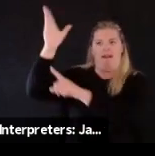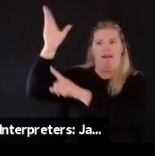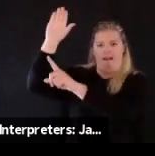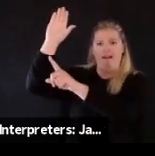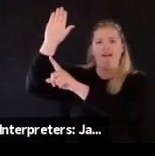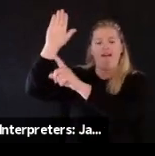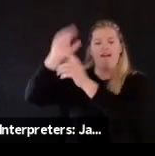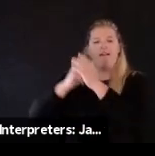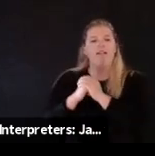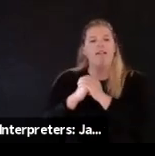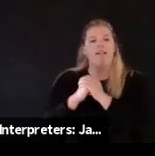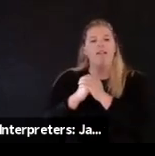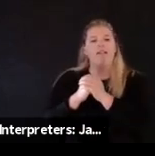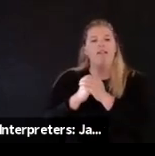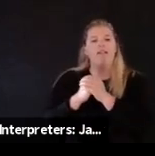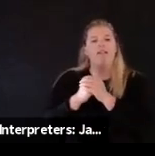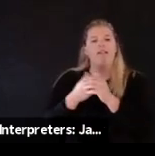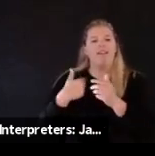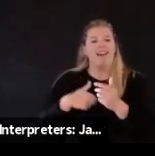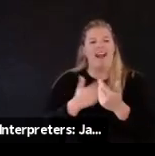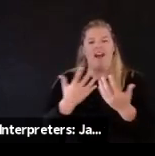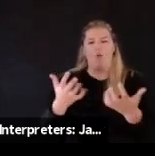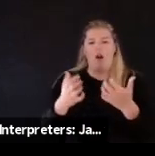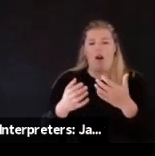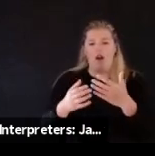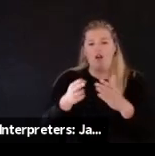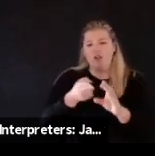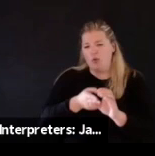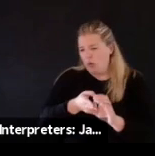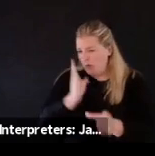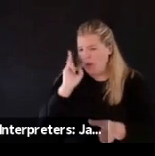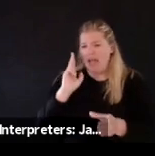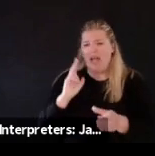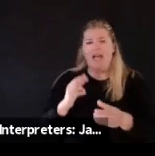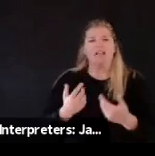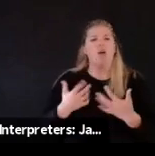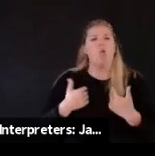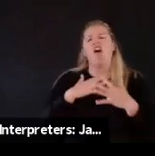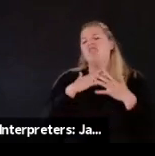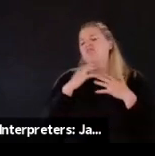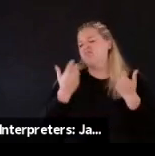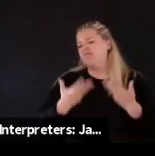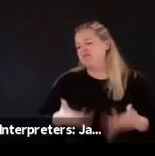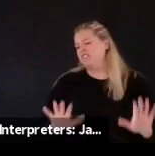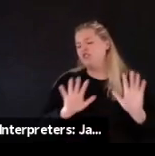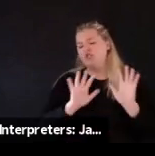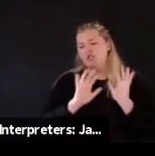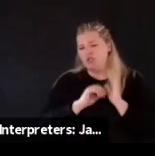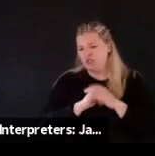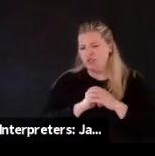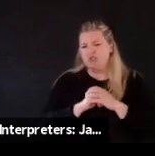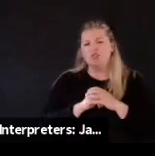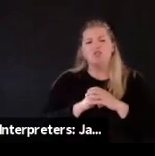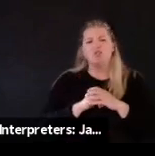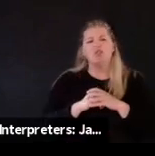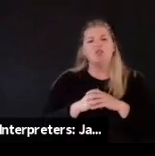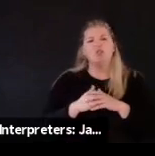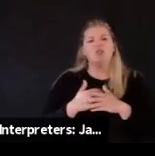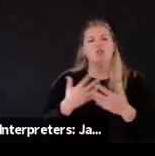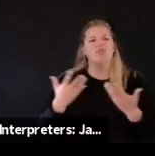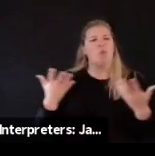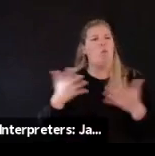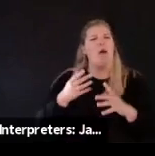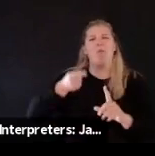above. Just wanna quit, throw in the towel. What is the use